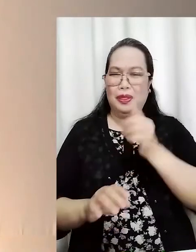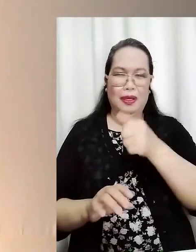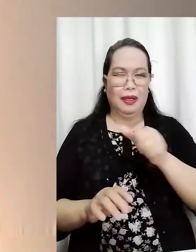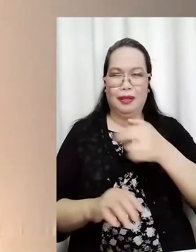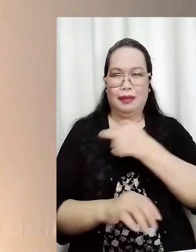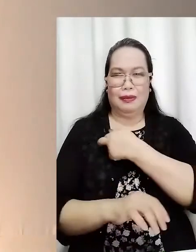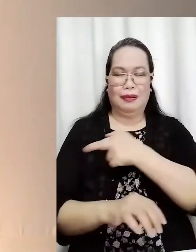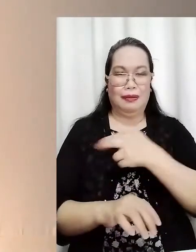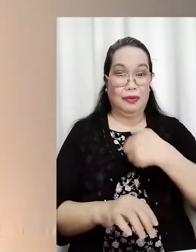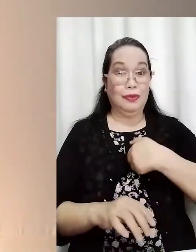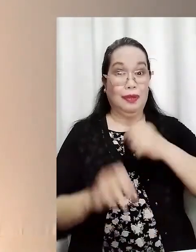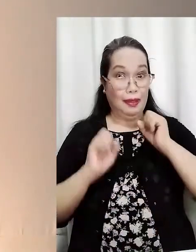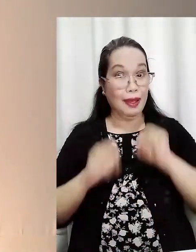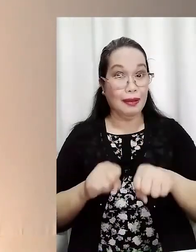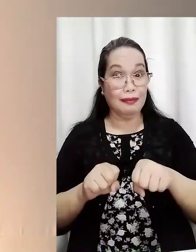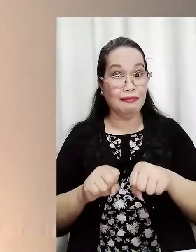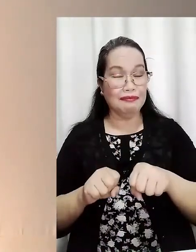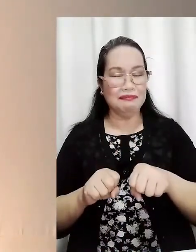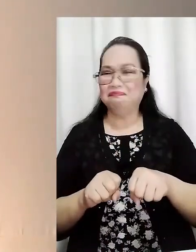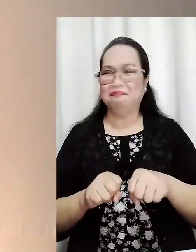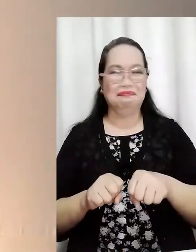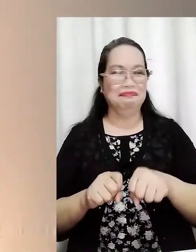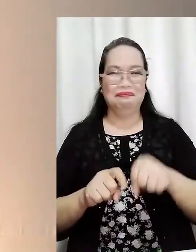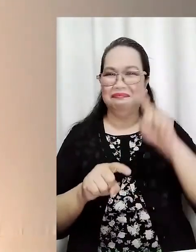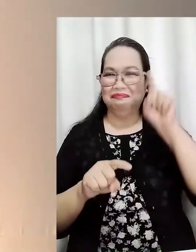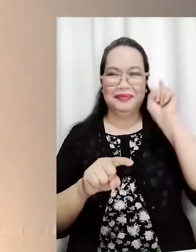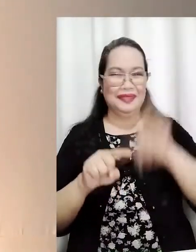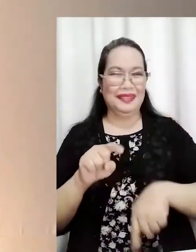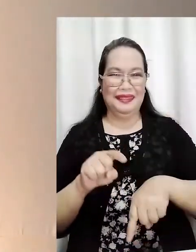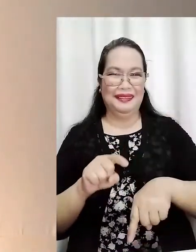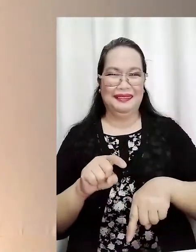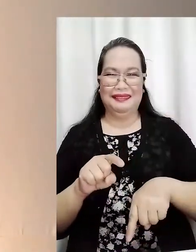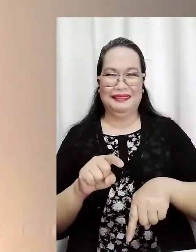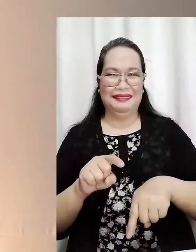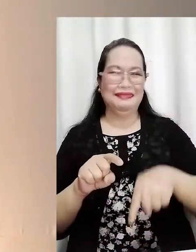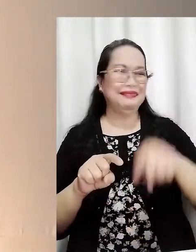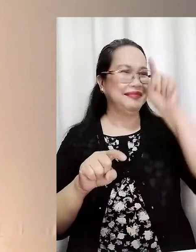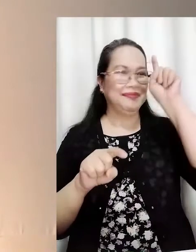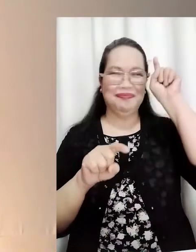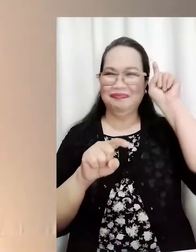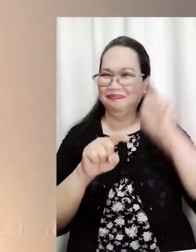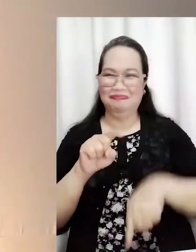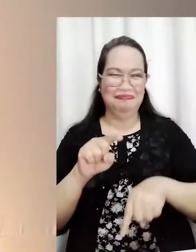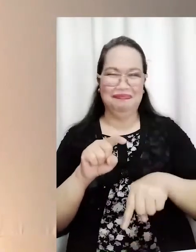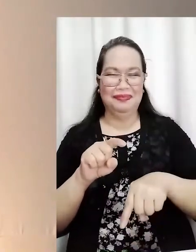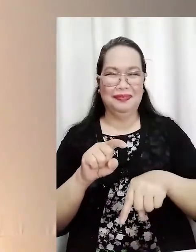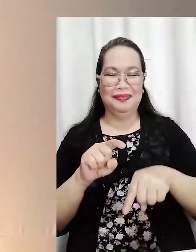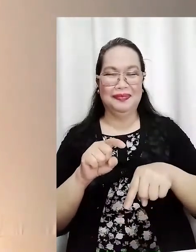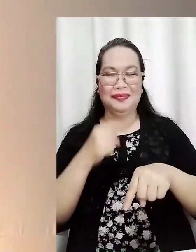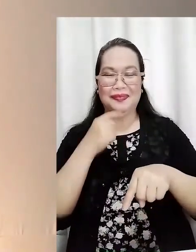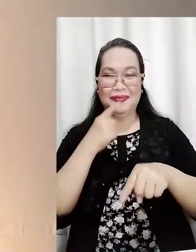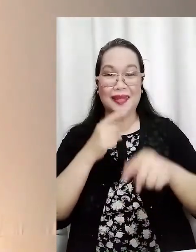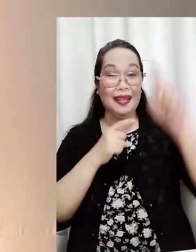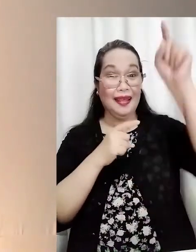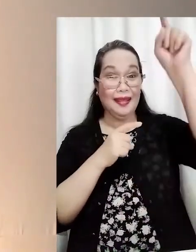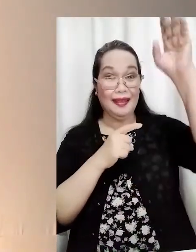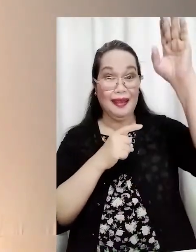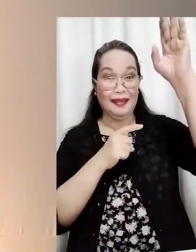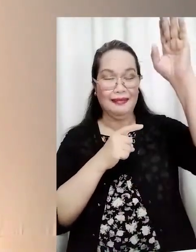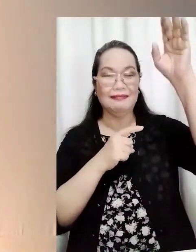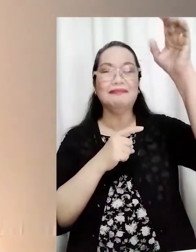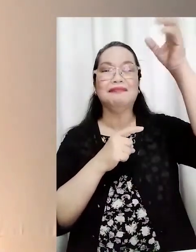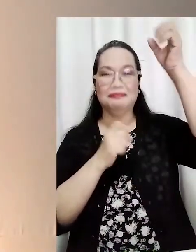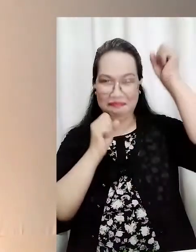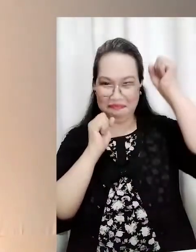have joined with. It is impossible. As I've mentioned, God is an